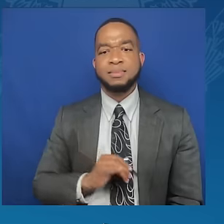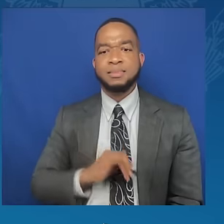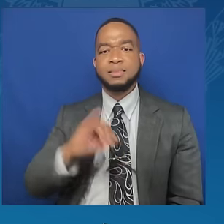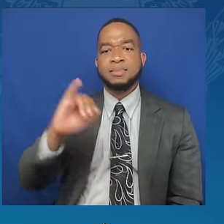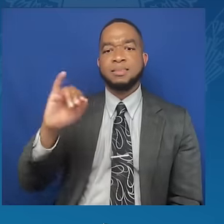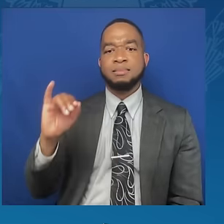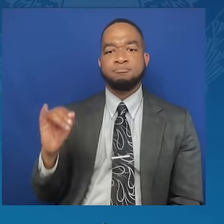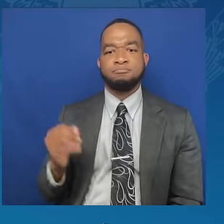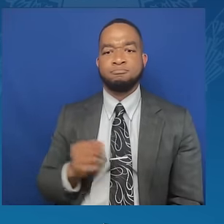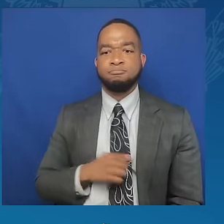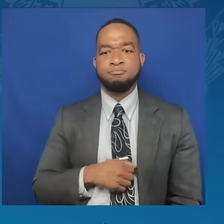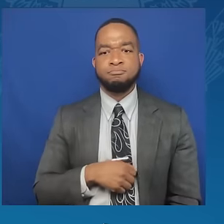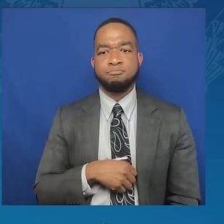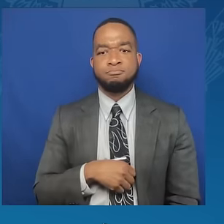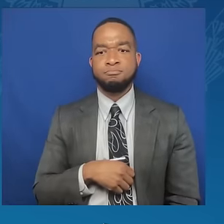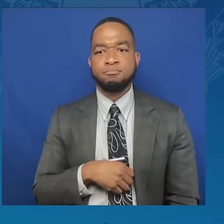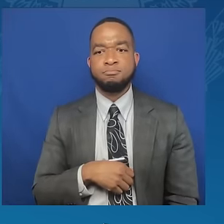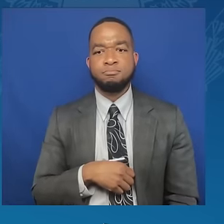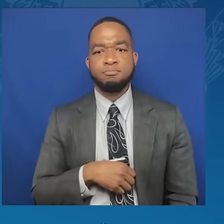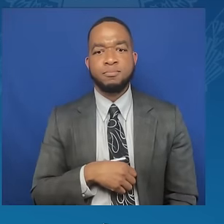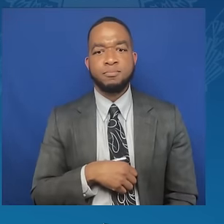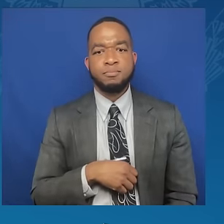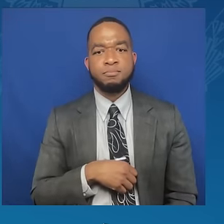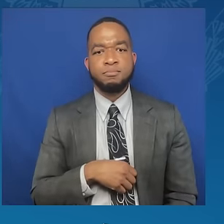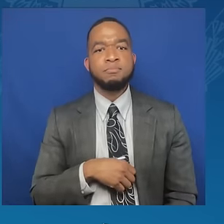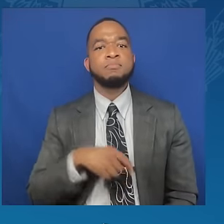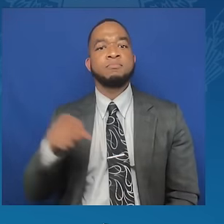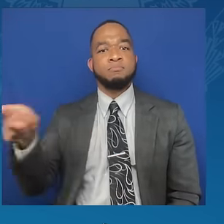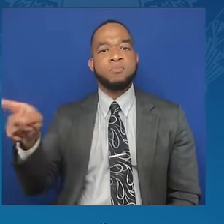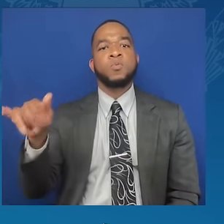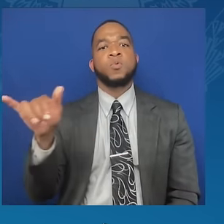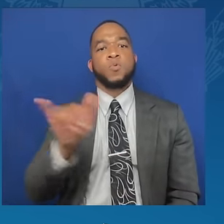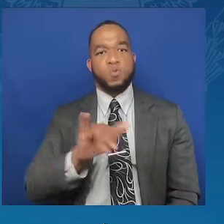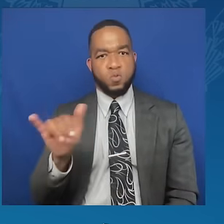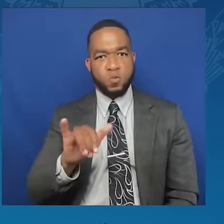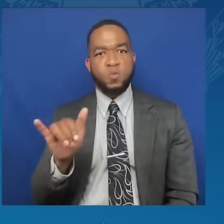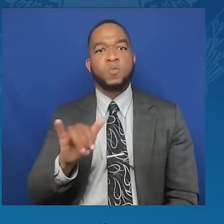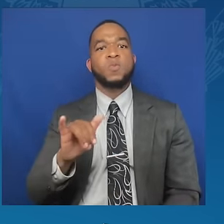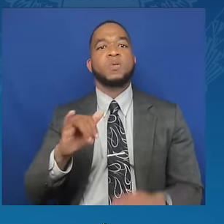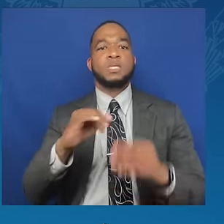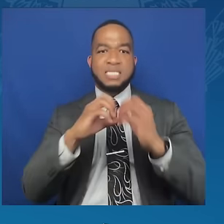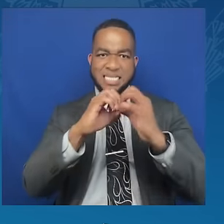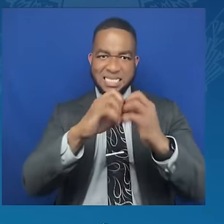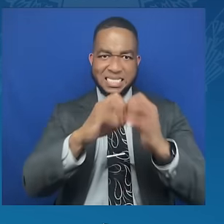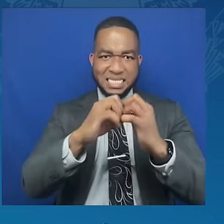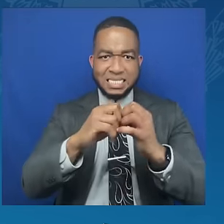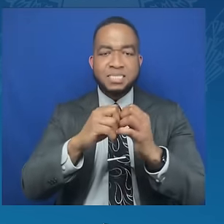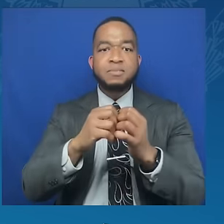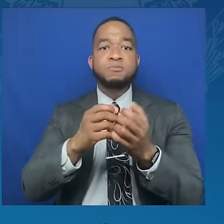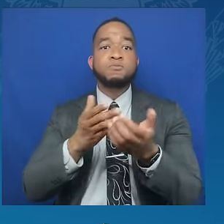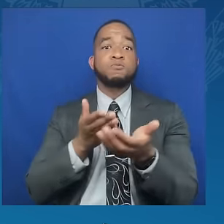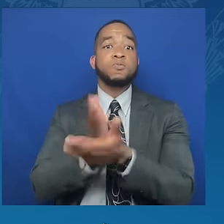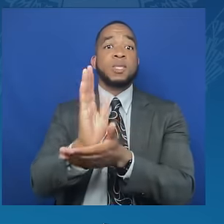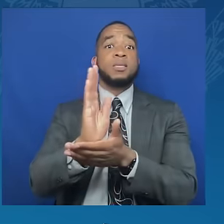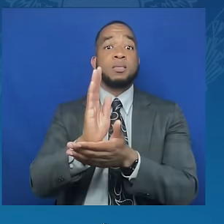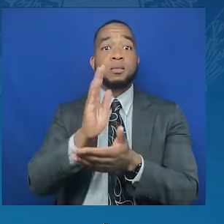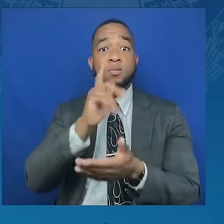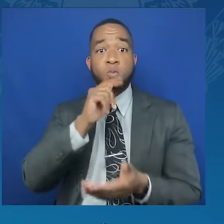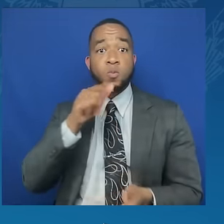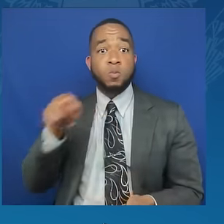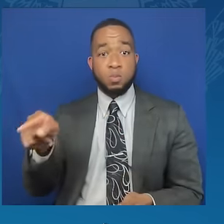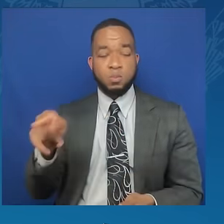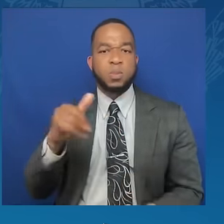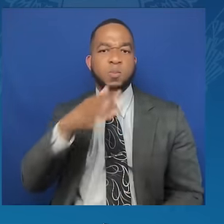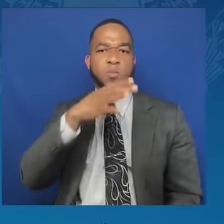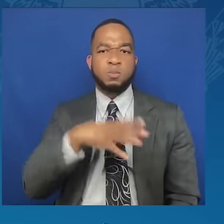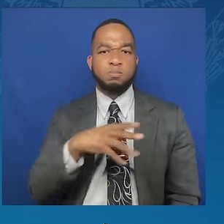the fight for civil rights by launching the Reproductive Freedom Tour. Her efforts and vision has provided young women like me